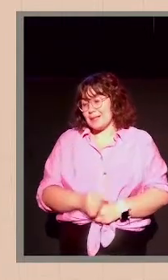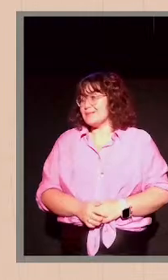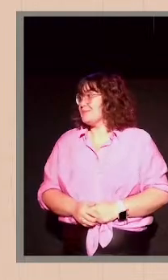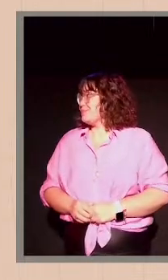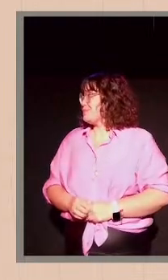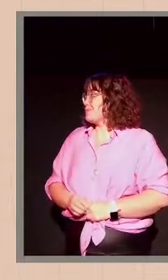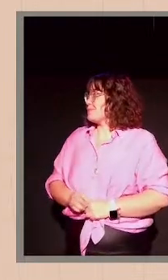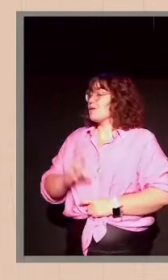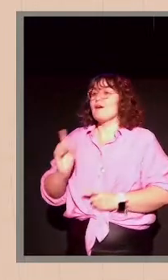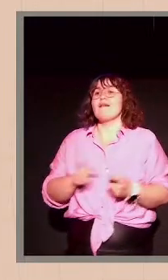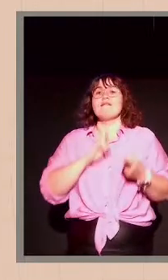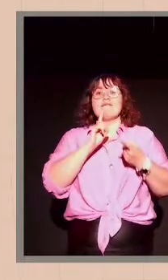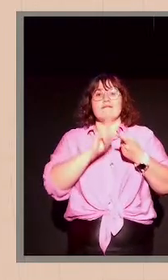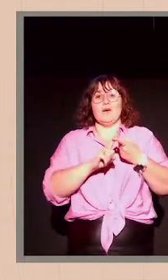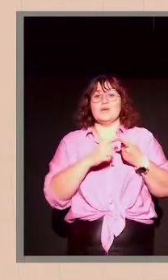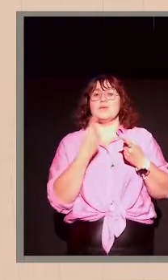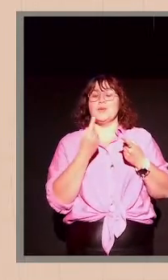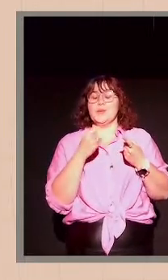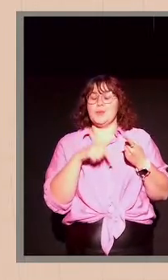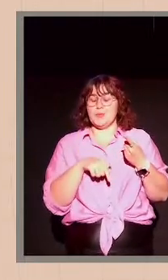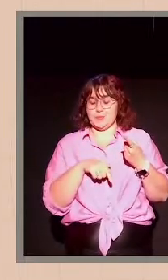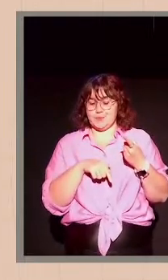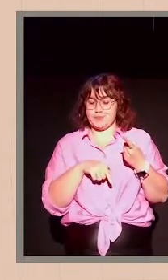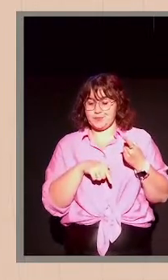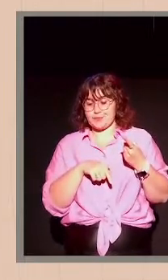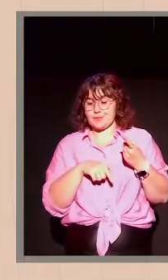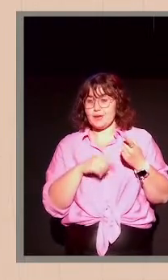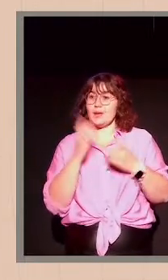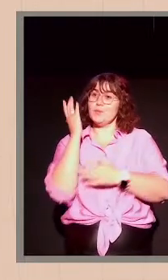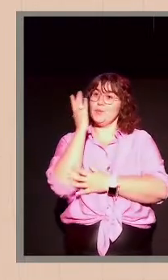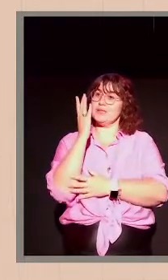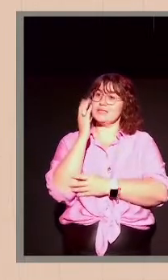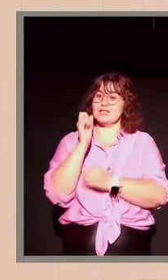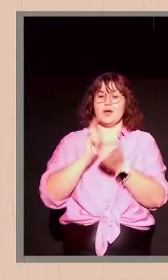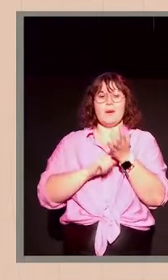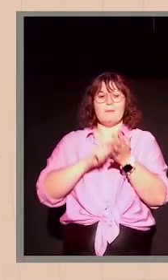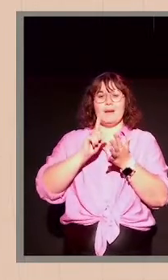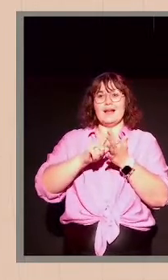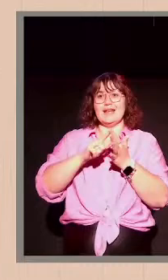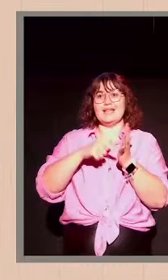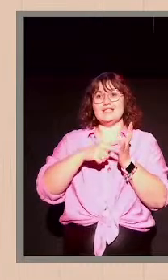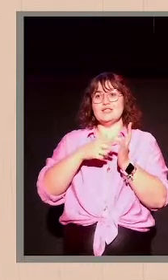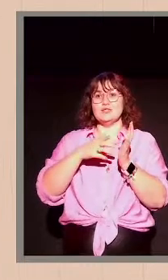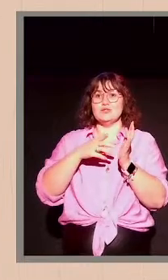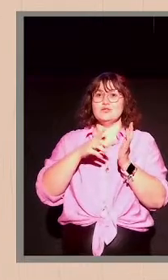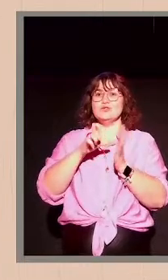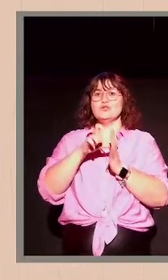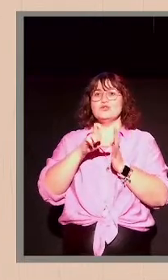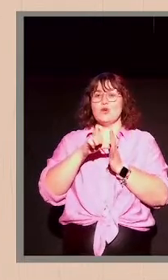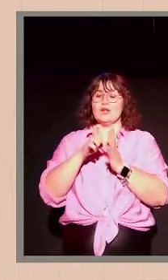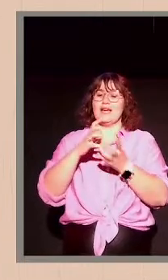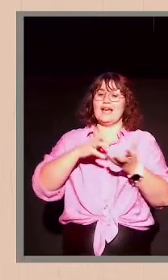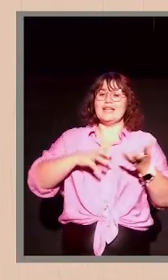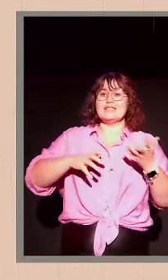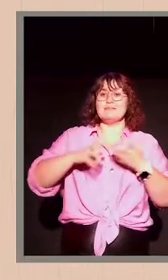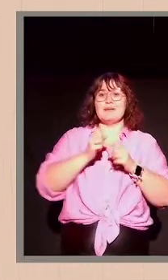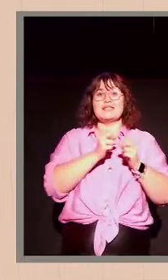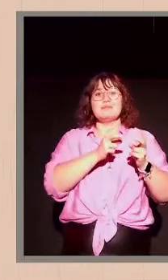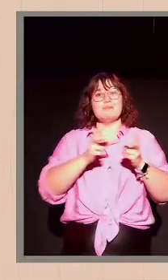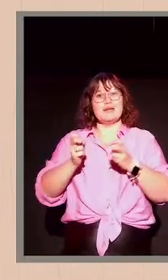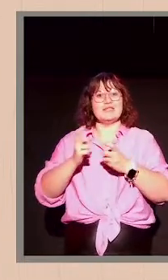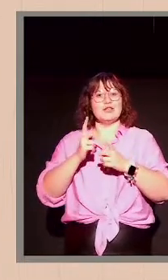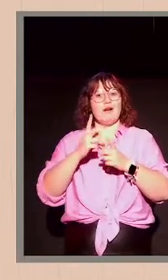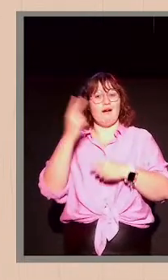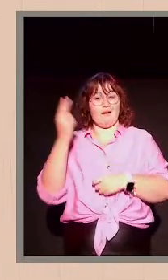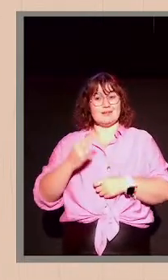So first up this evening, we have a presentation by Todd Lacks, who is a mixed media artist, music technologist and sound